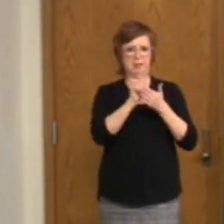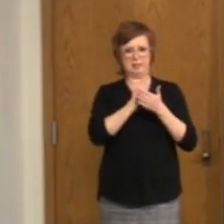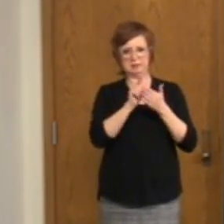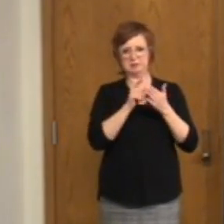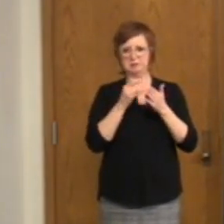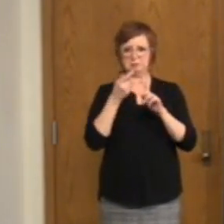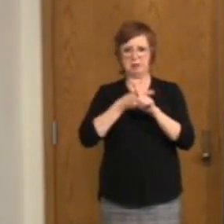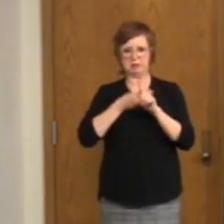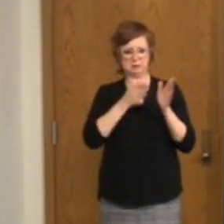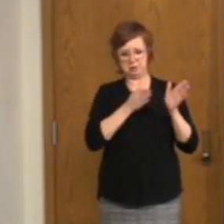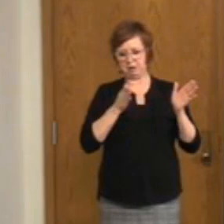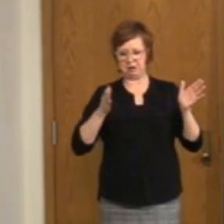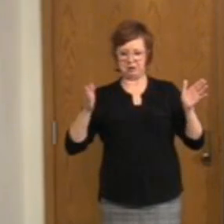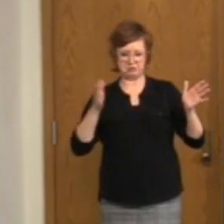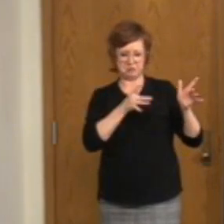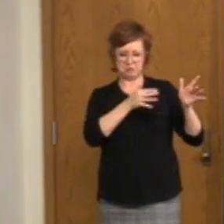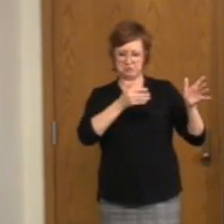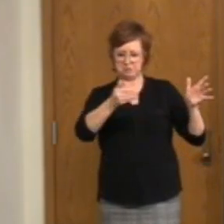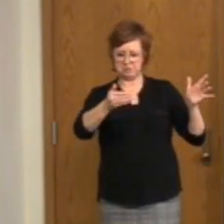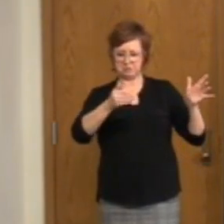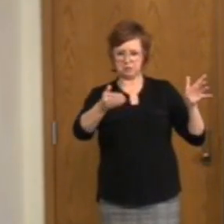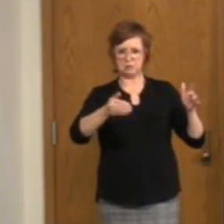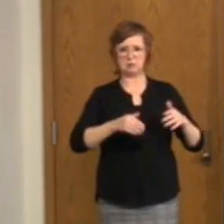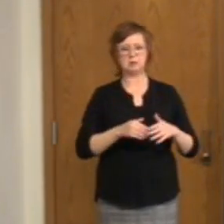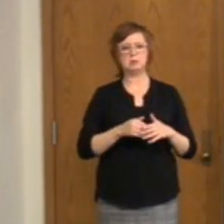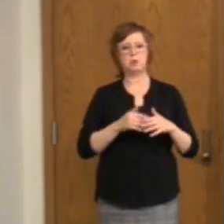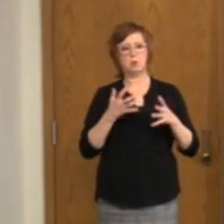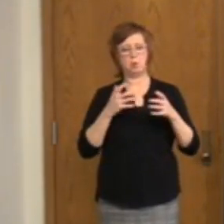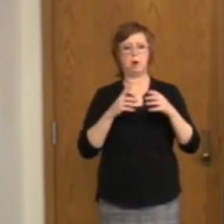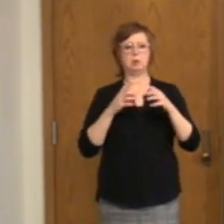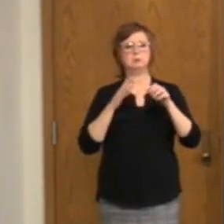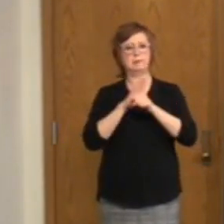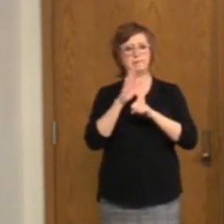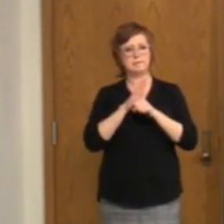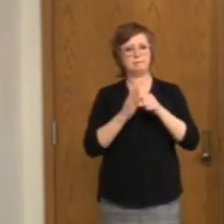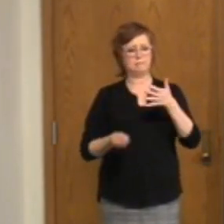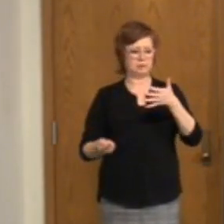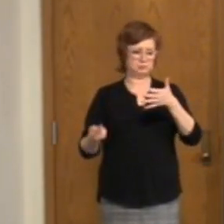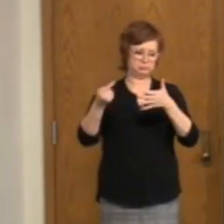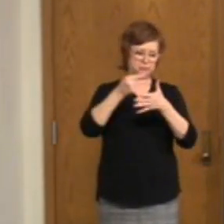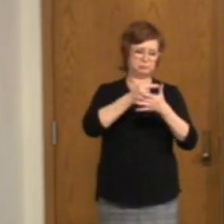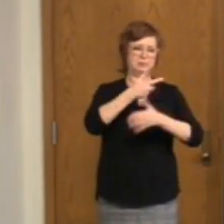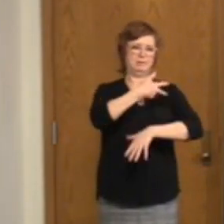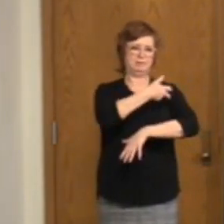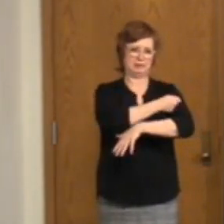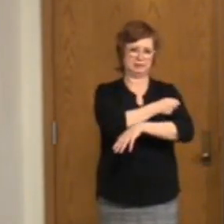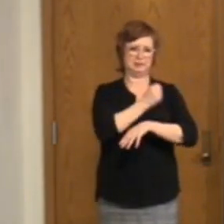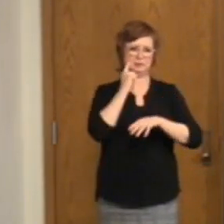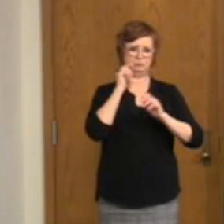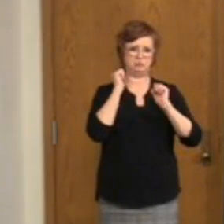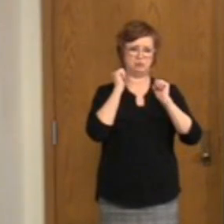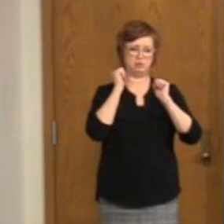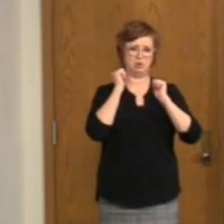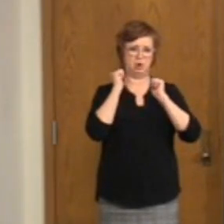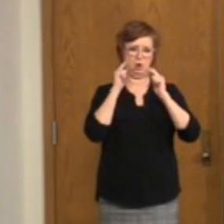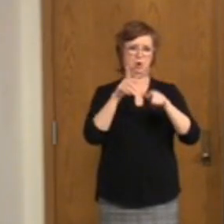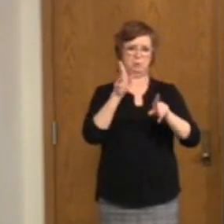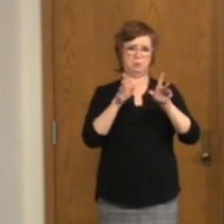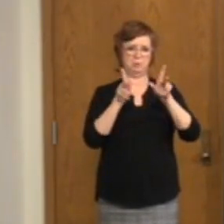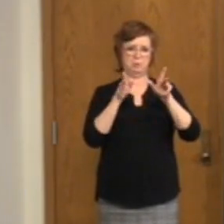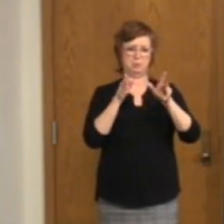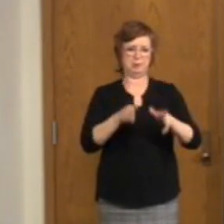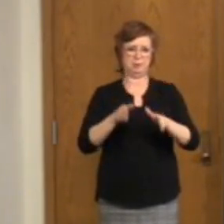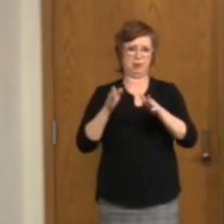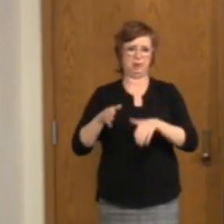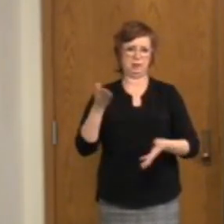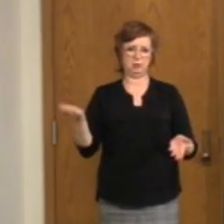enough access to vaccines for Saskatchewan people that we won't have to have that conversation on are we going to treat different regions